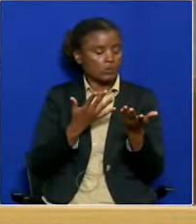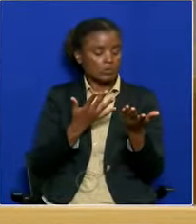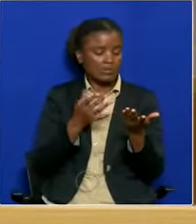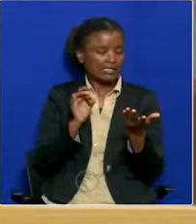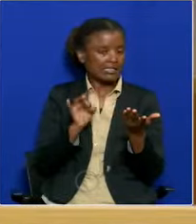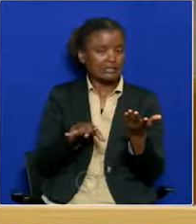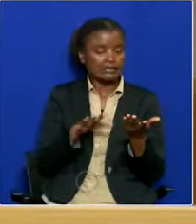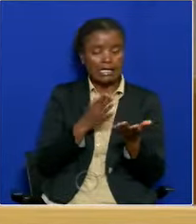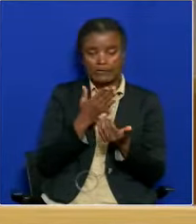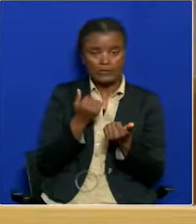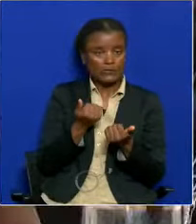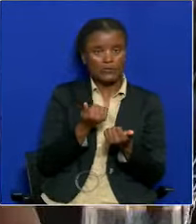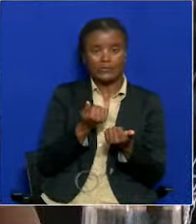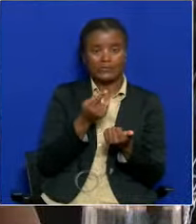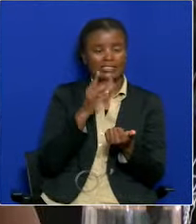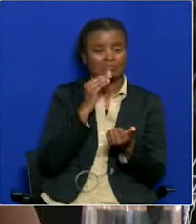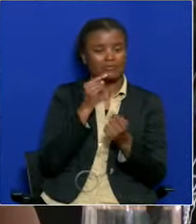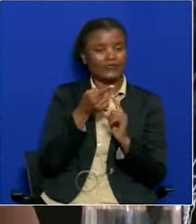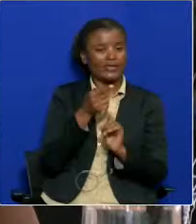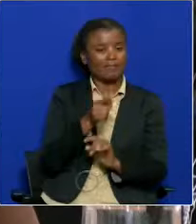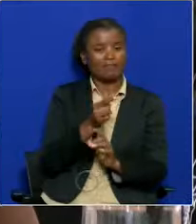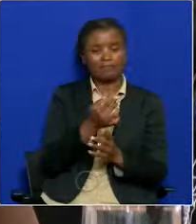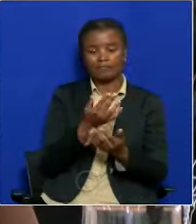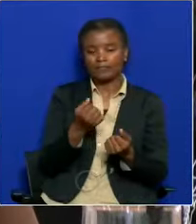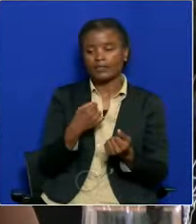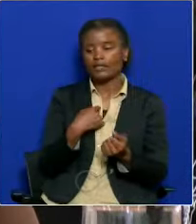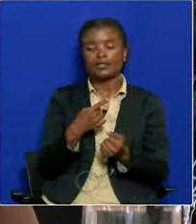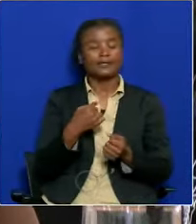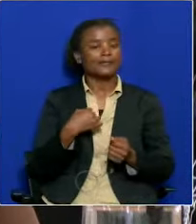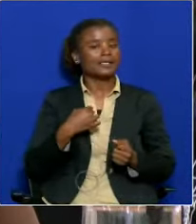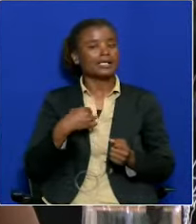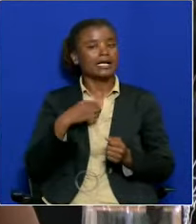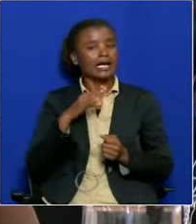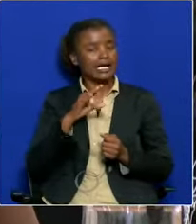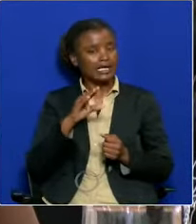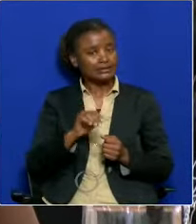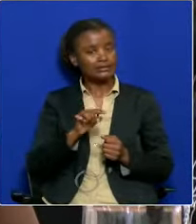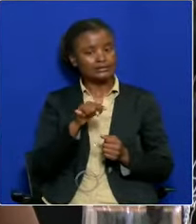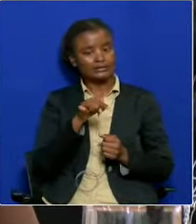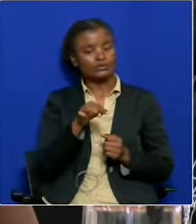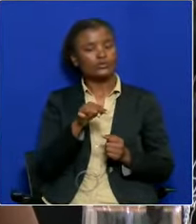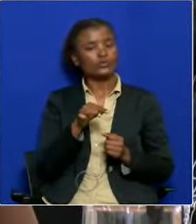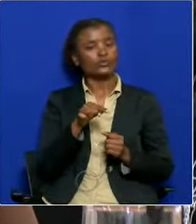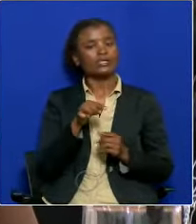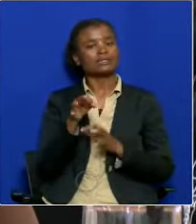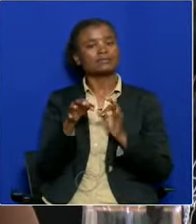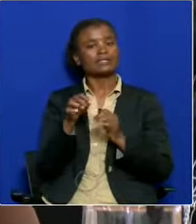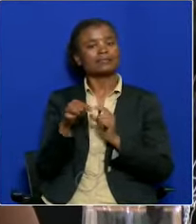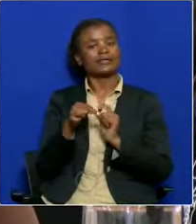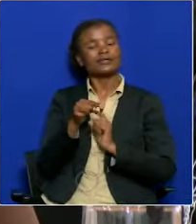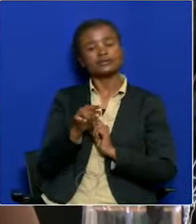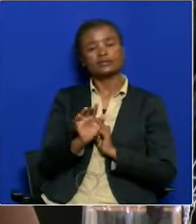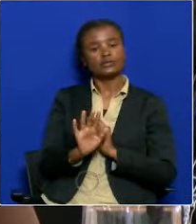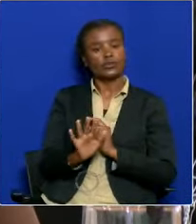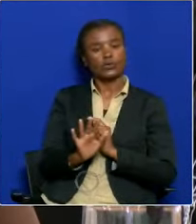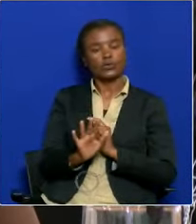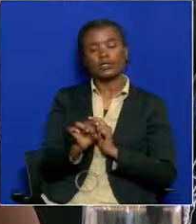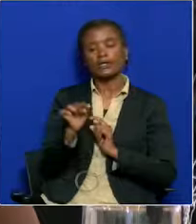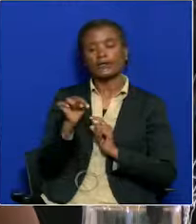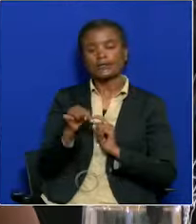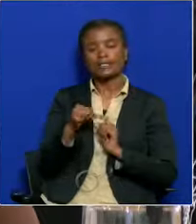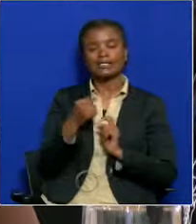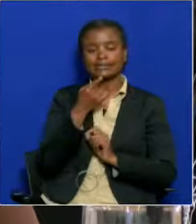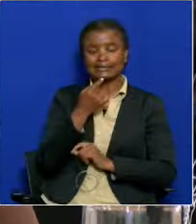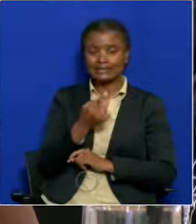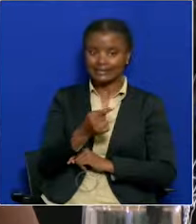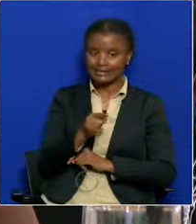General, I'm certainly not asking you to speak on his behalf, but what I can put to you is that he knew, you know why he's sending